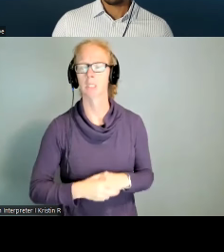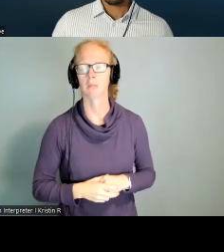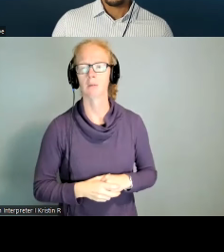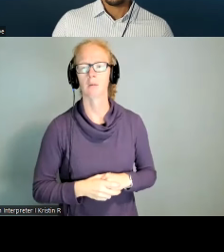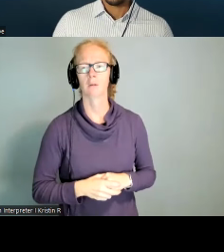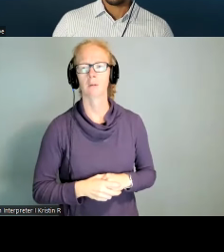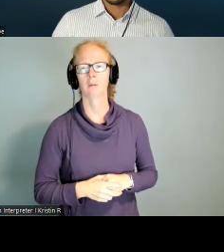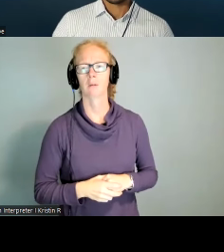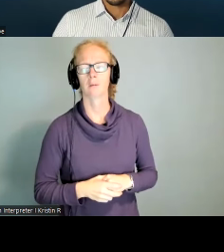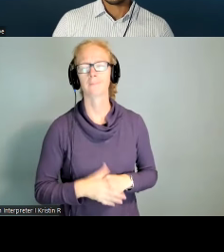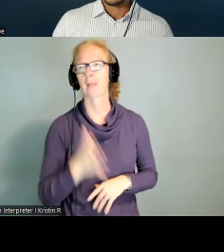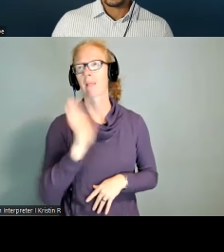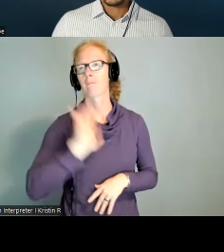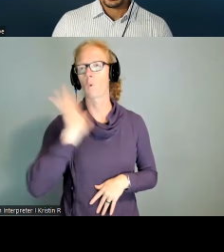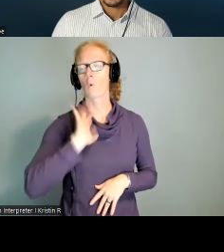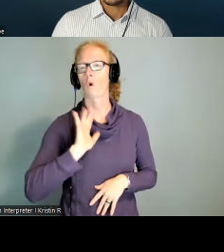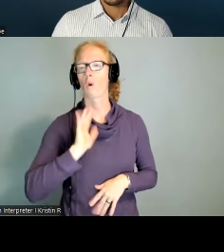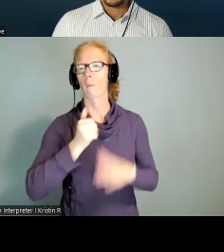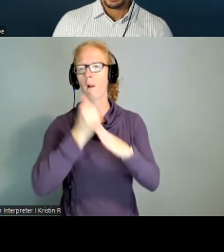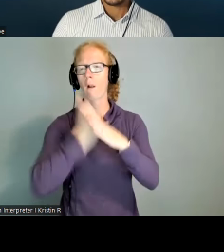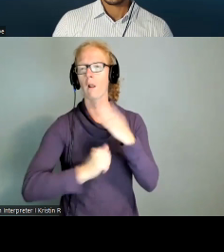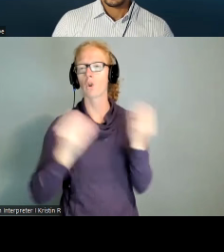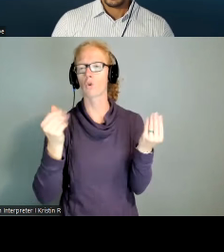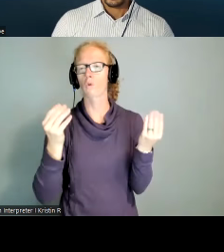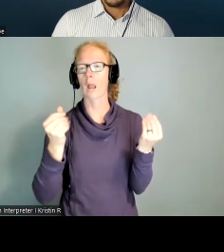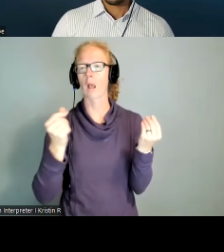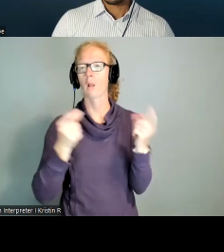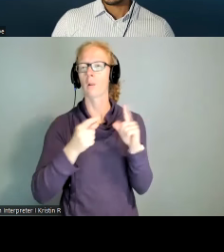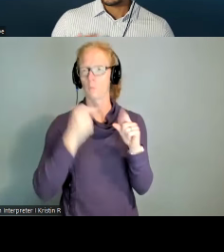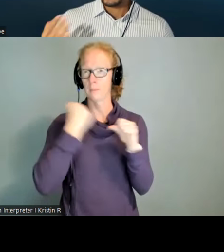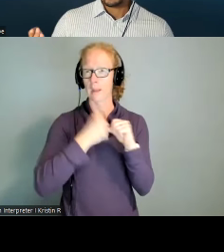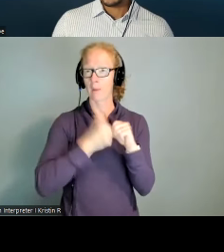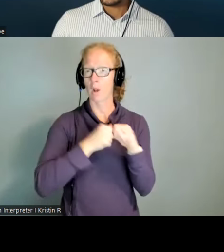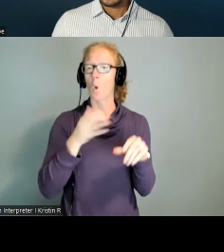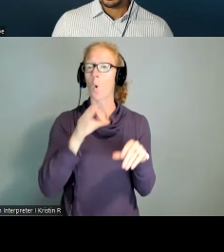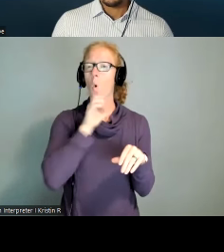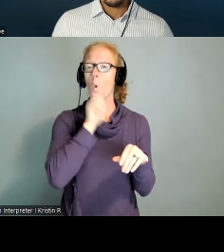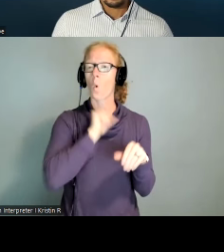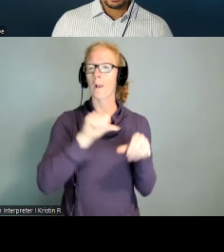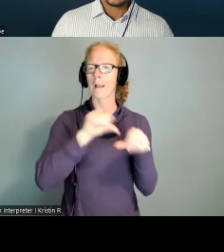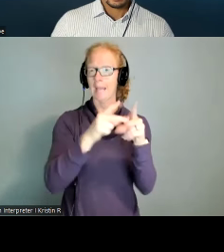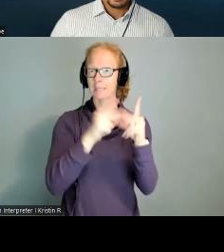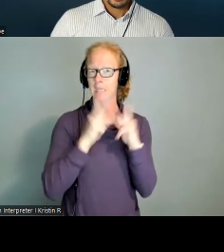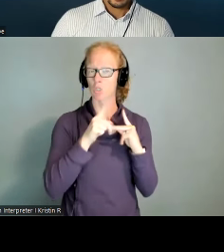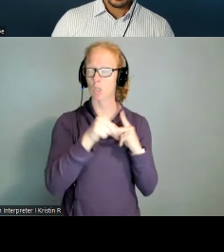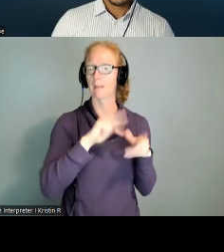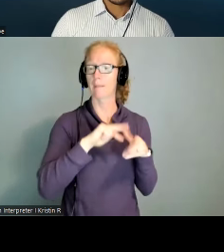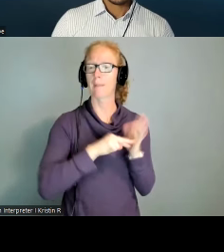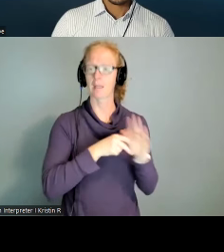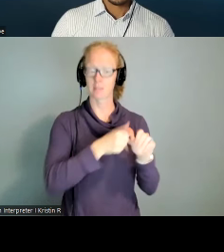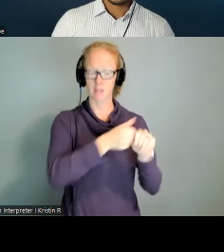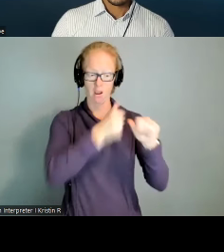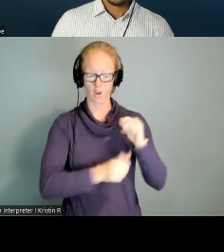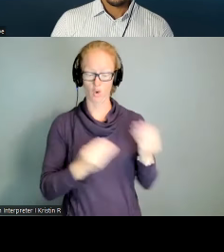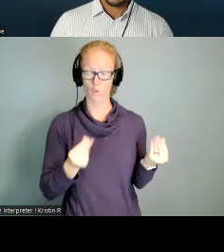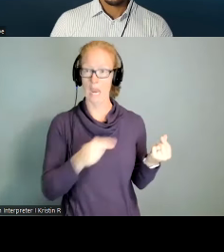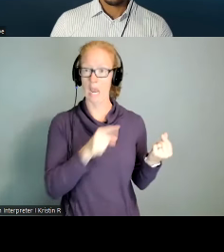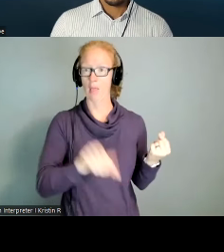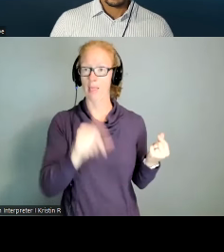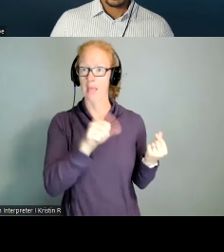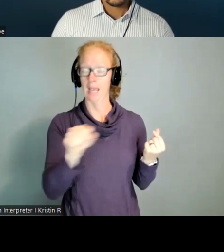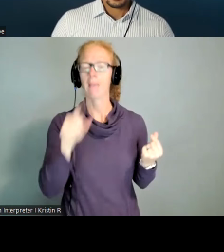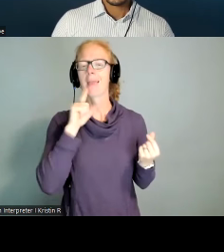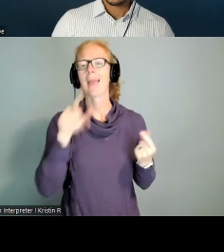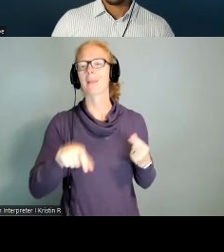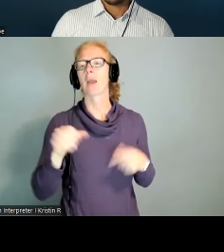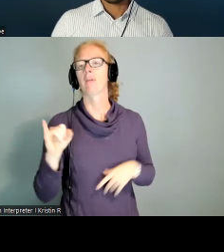the former underground storage tanks for the gas, there was insurance for that. And in terms of generating